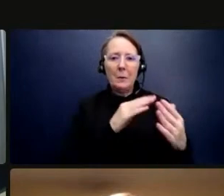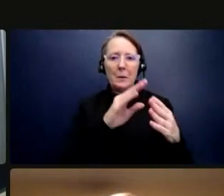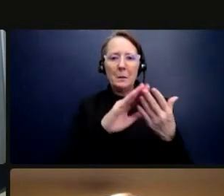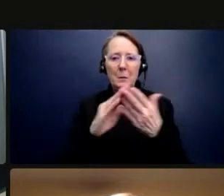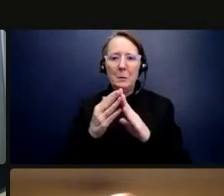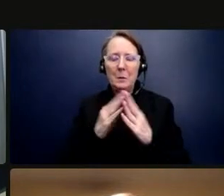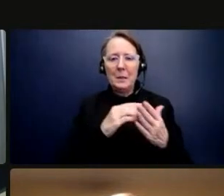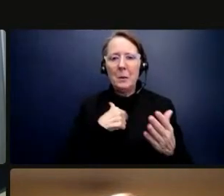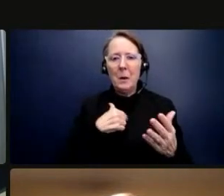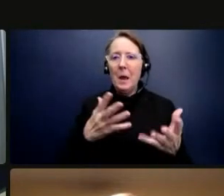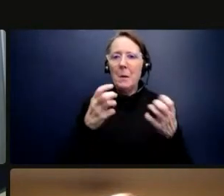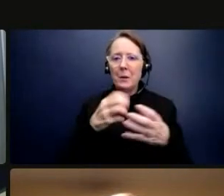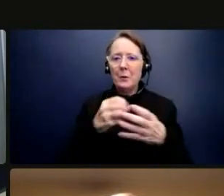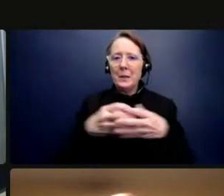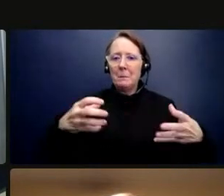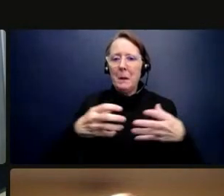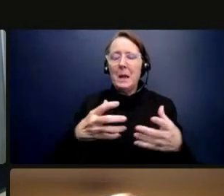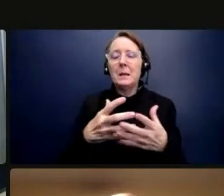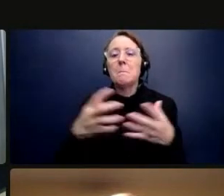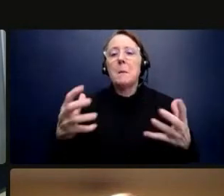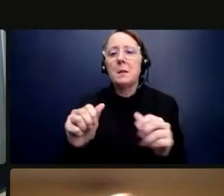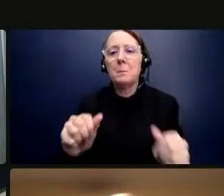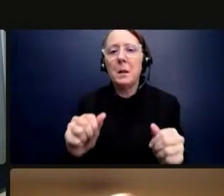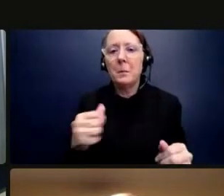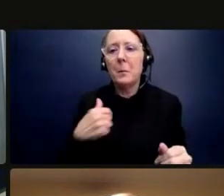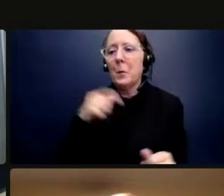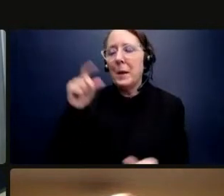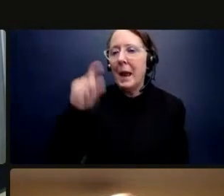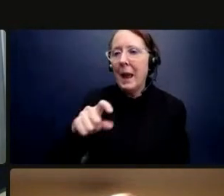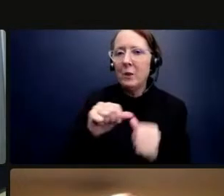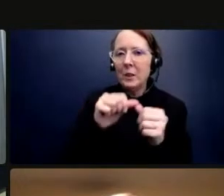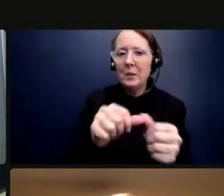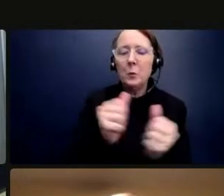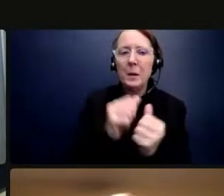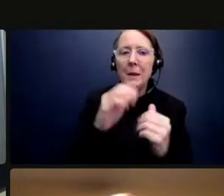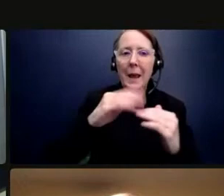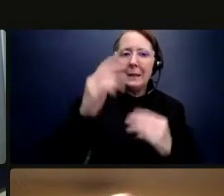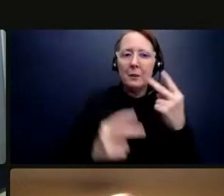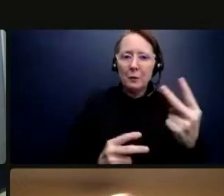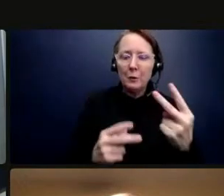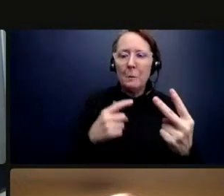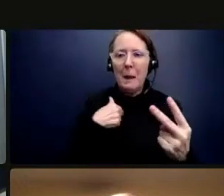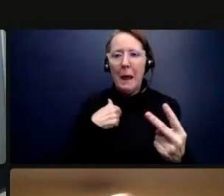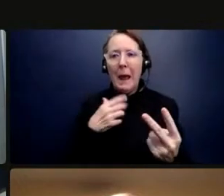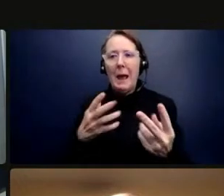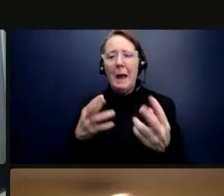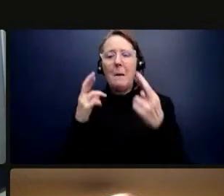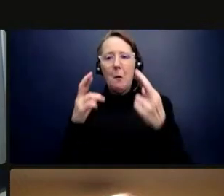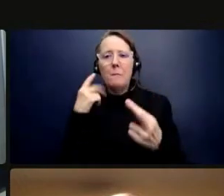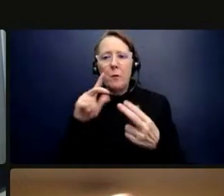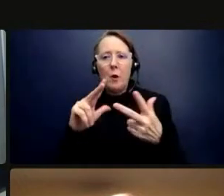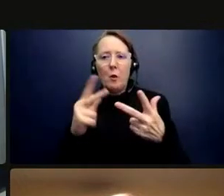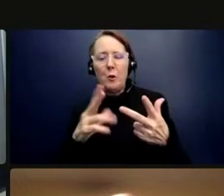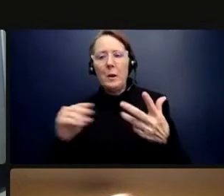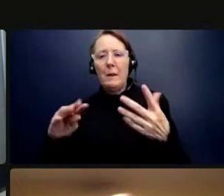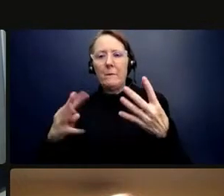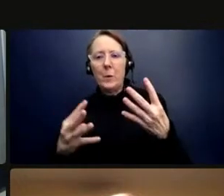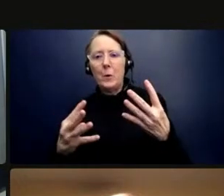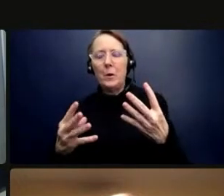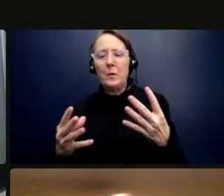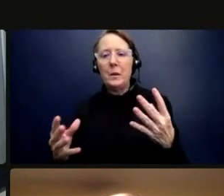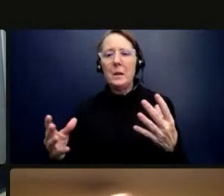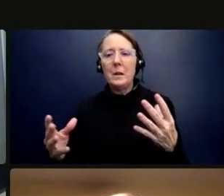to expand that. We have to continue with at least two, but I would argue we need to get a third and fourth online